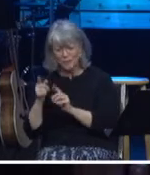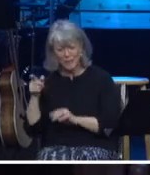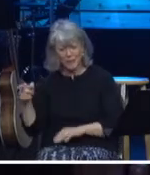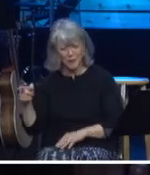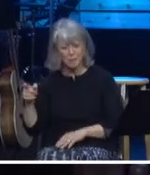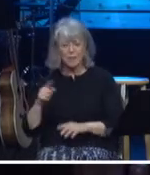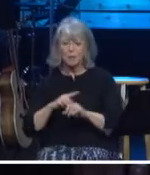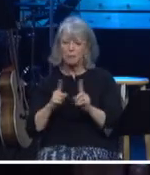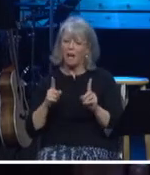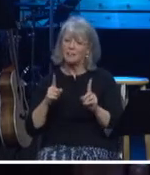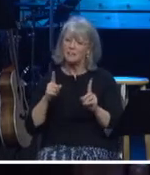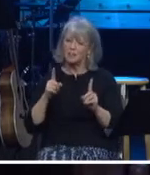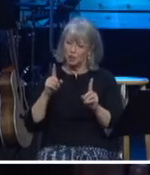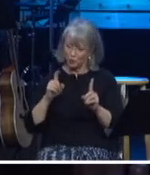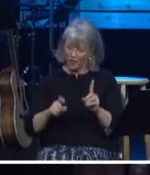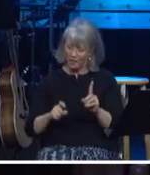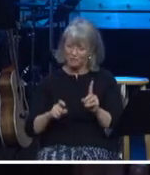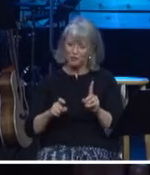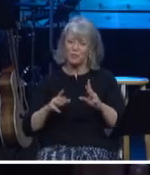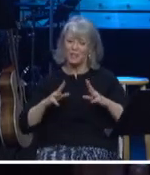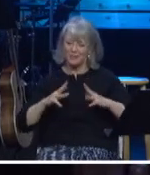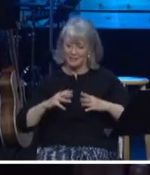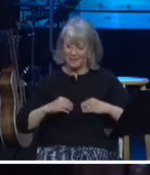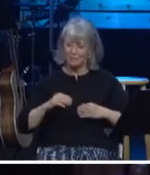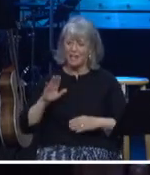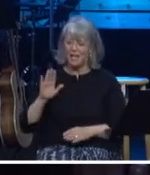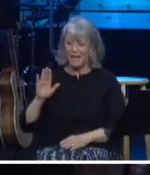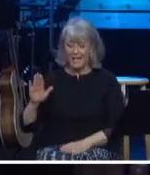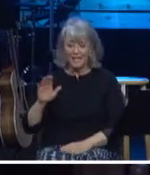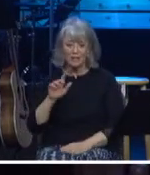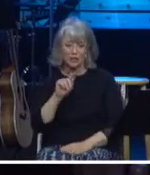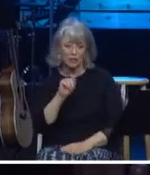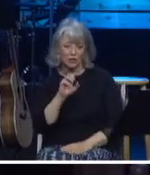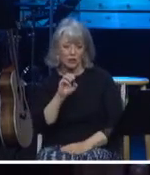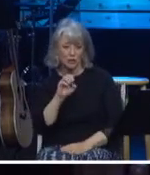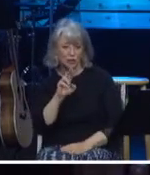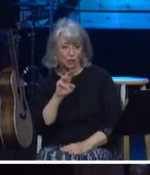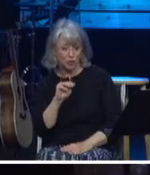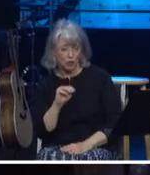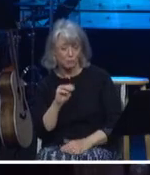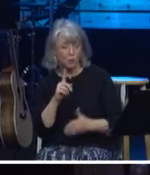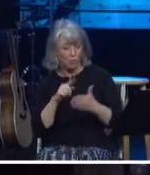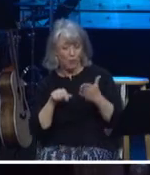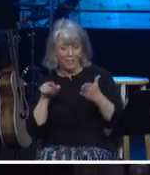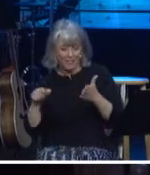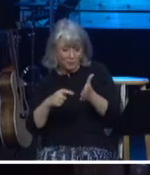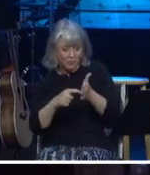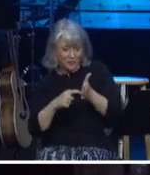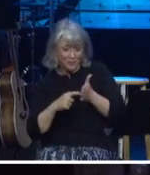But make sure you come to Him on His terms, according to His cost.